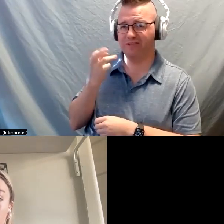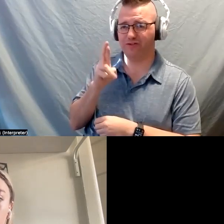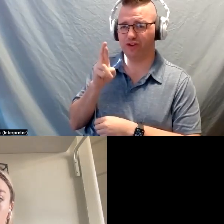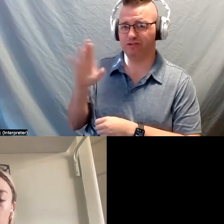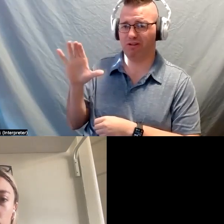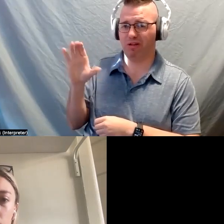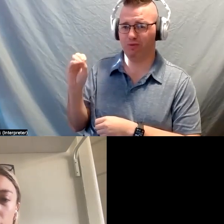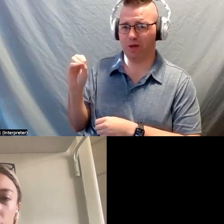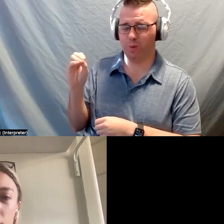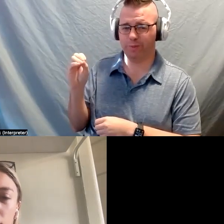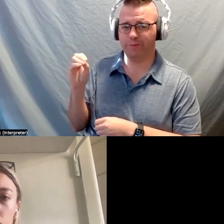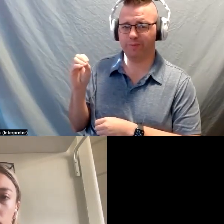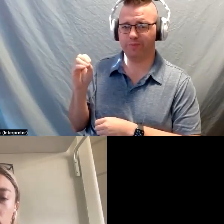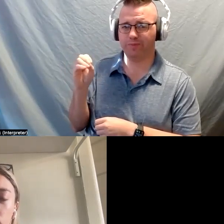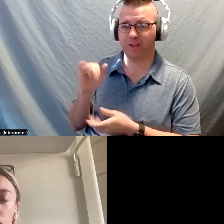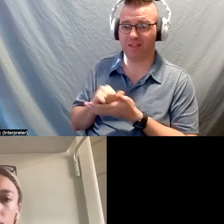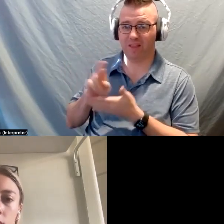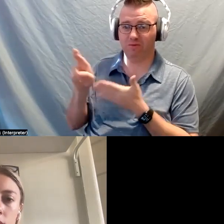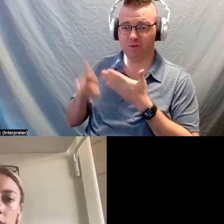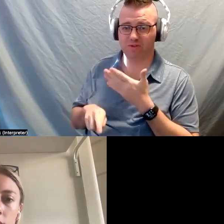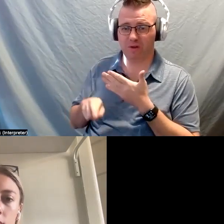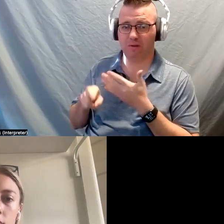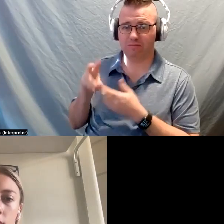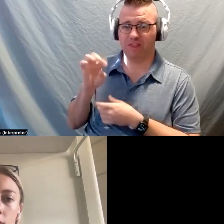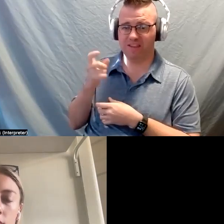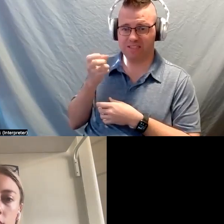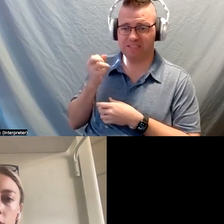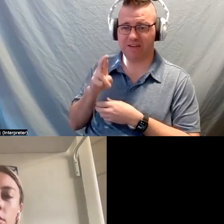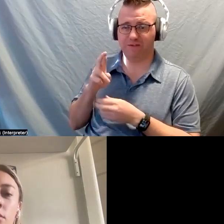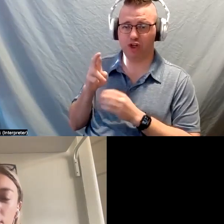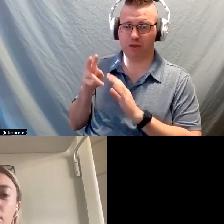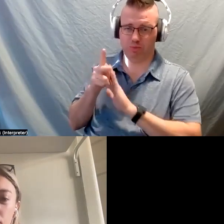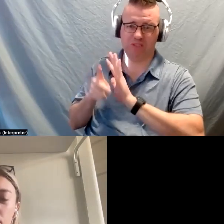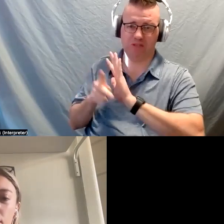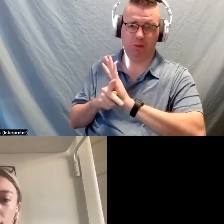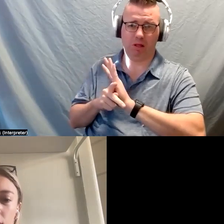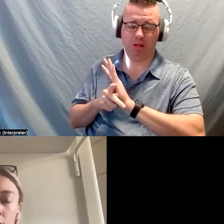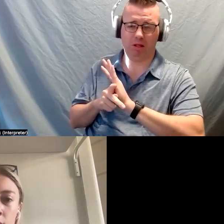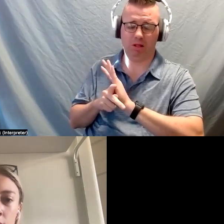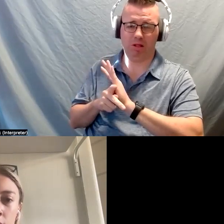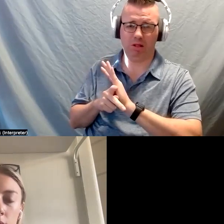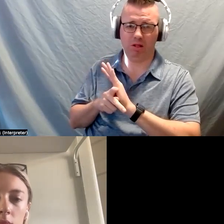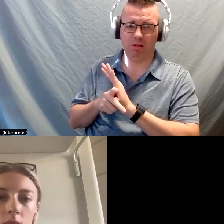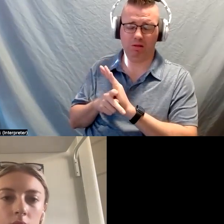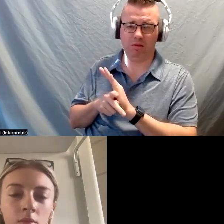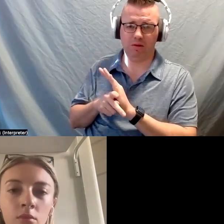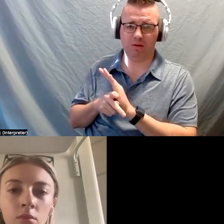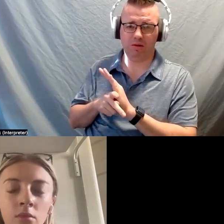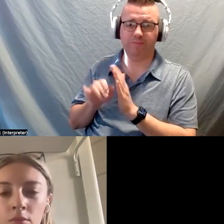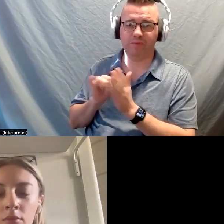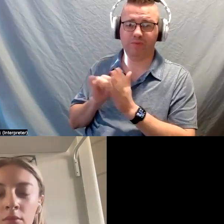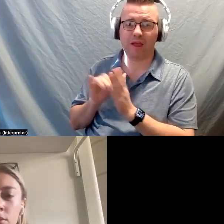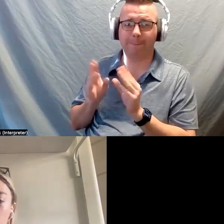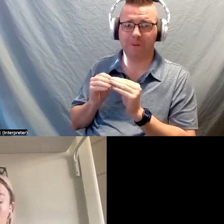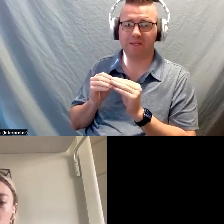Colorado, which resulted in the Denver Principles, they were called. And this was a meeting of